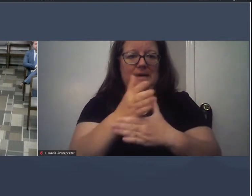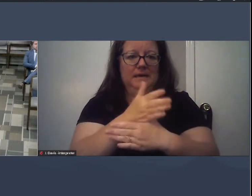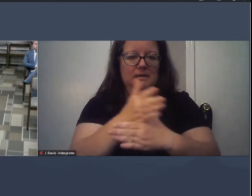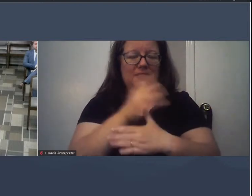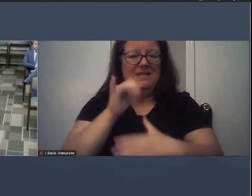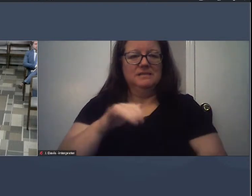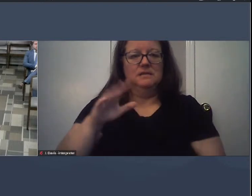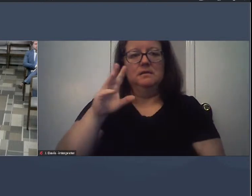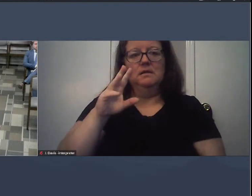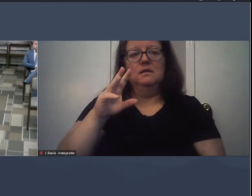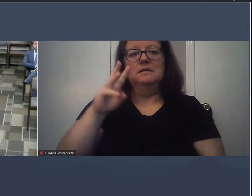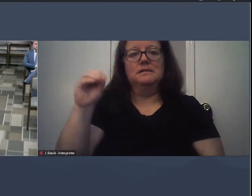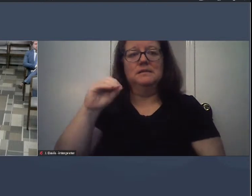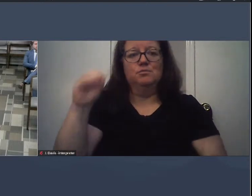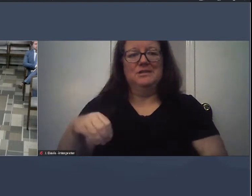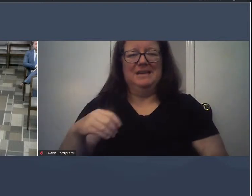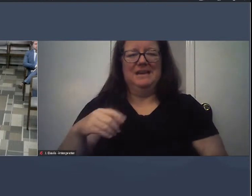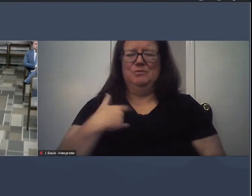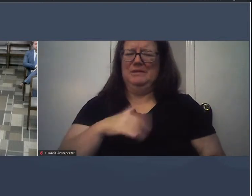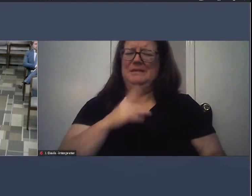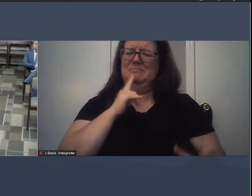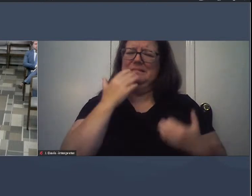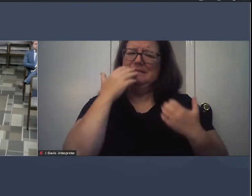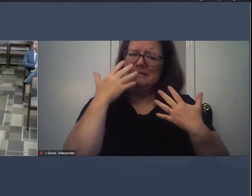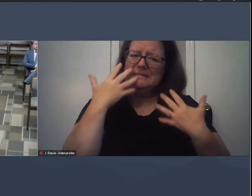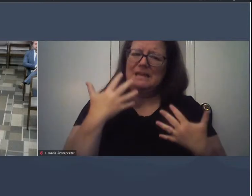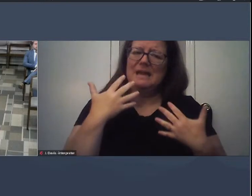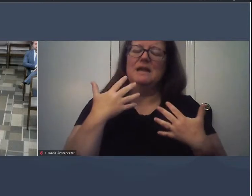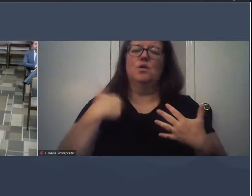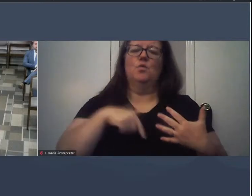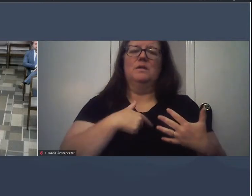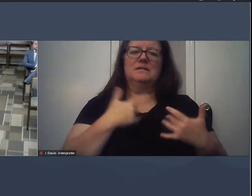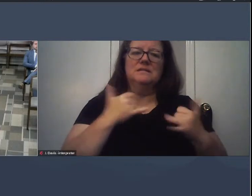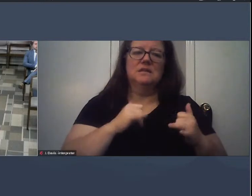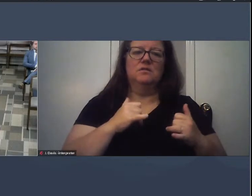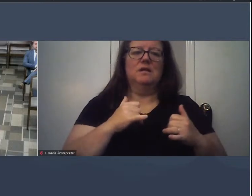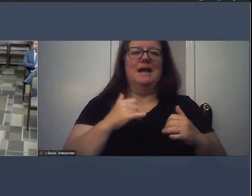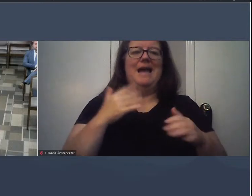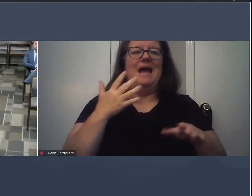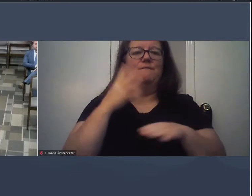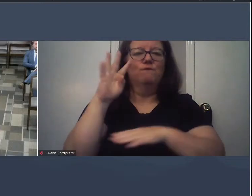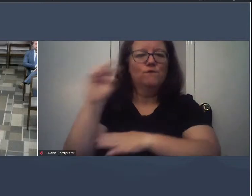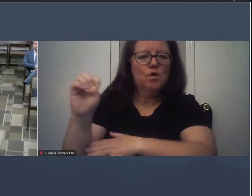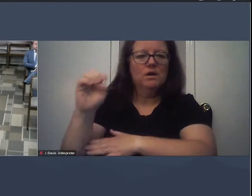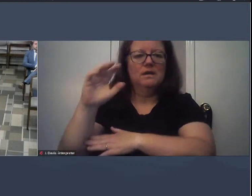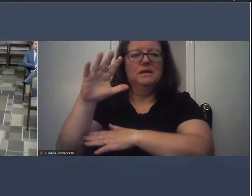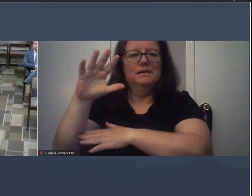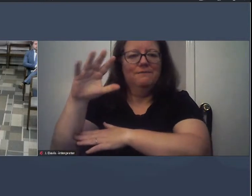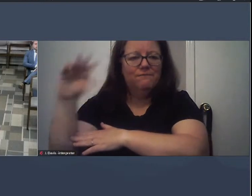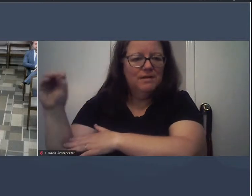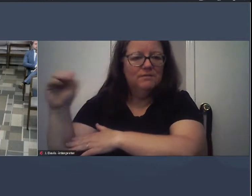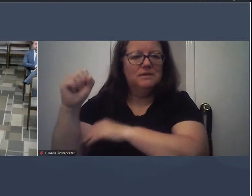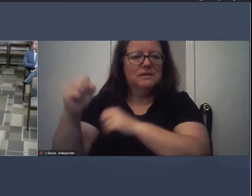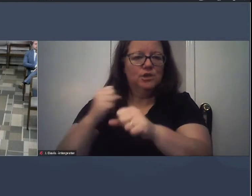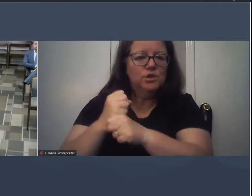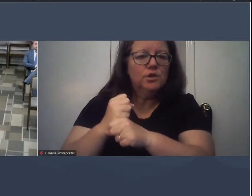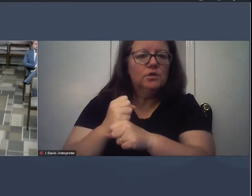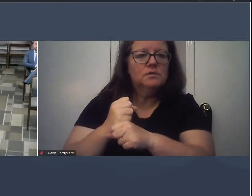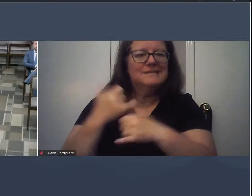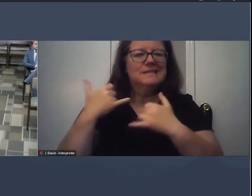this morning, I'm very saddened that we continue to be, after 4 or 5 decades, a very auto-centric city, thinking